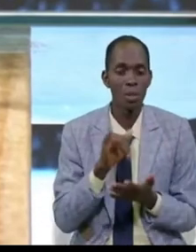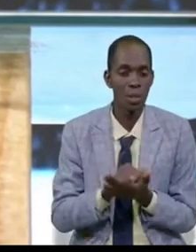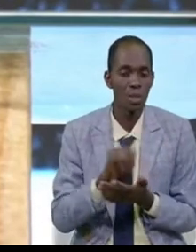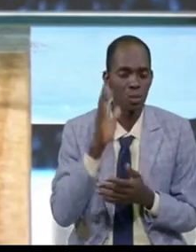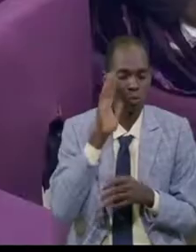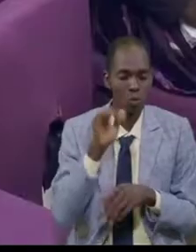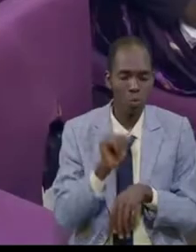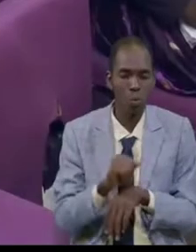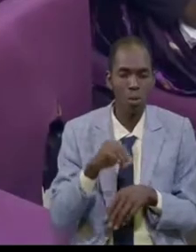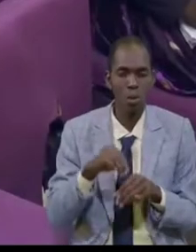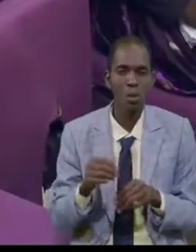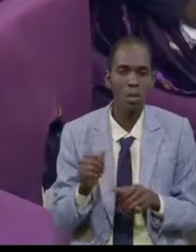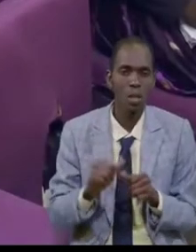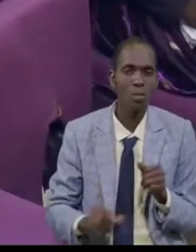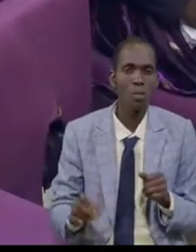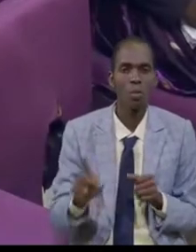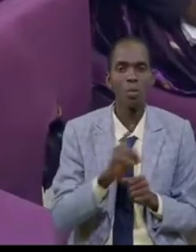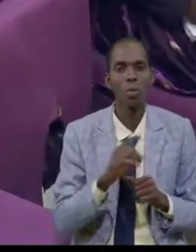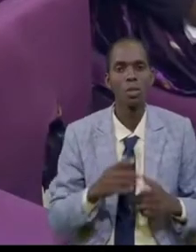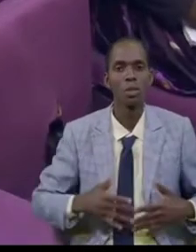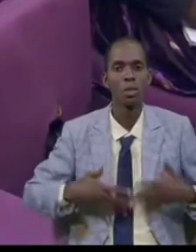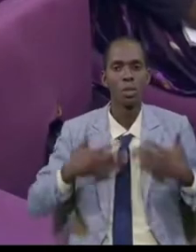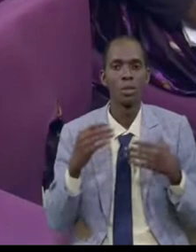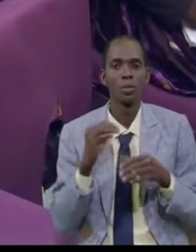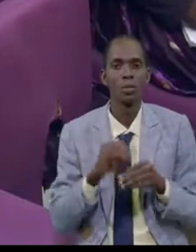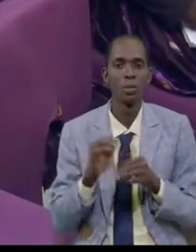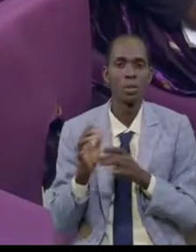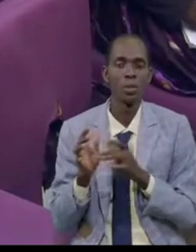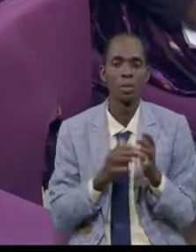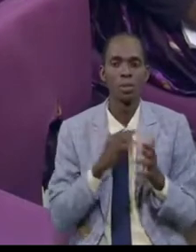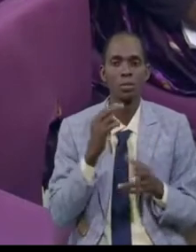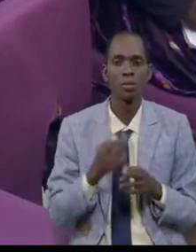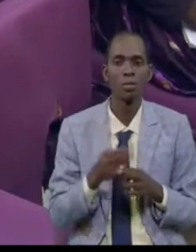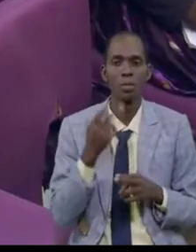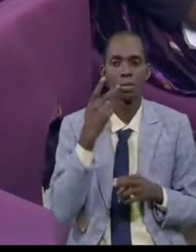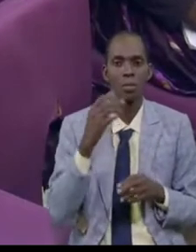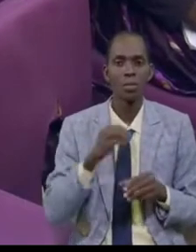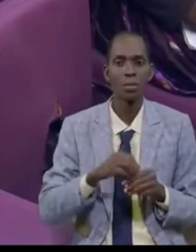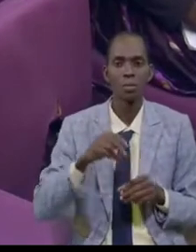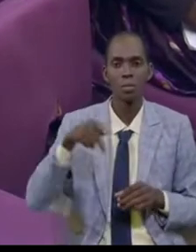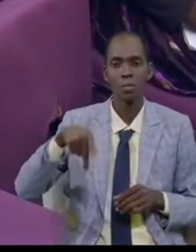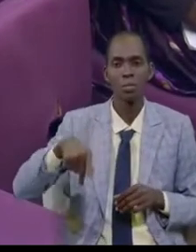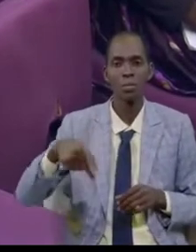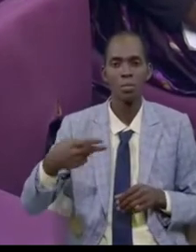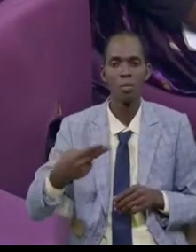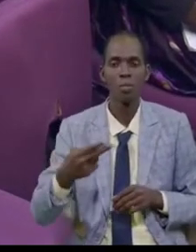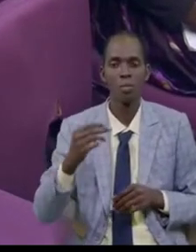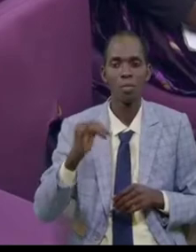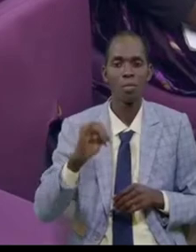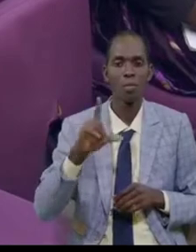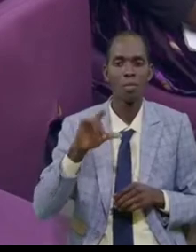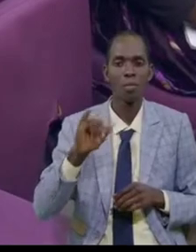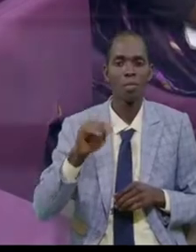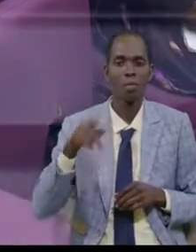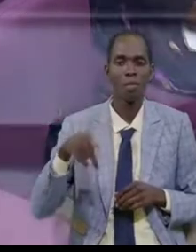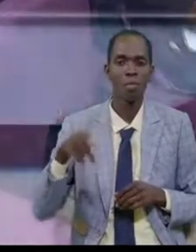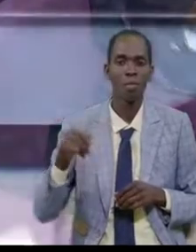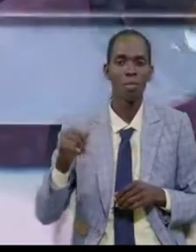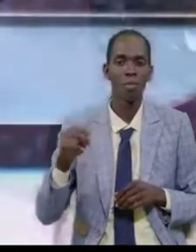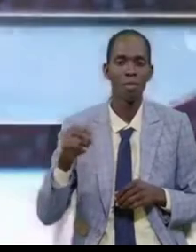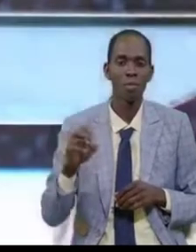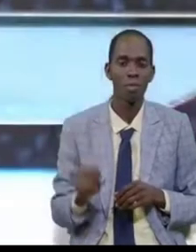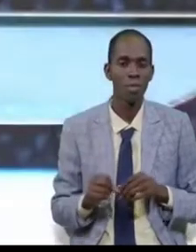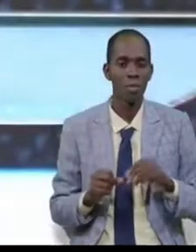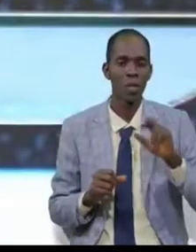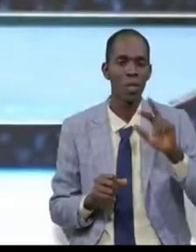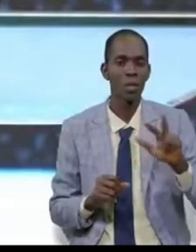lives in Jesus' name. Look at Philippians chapter 2, we're reading from verse 3. Philippians chapter